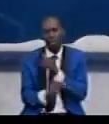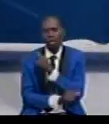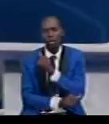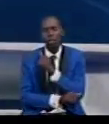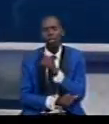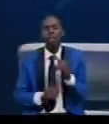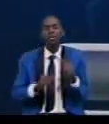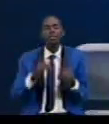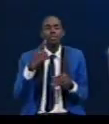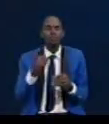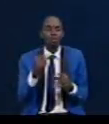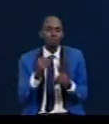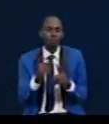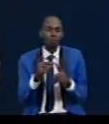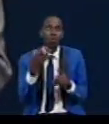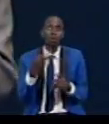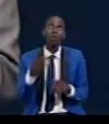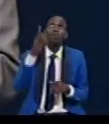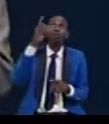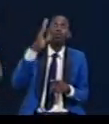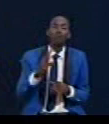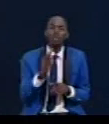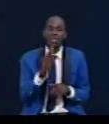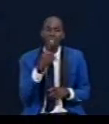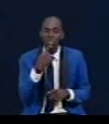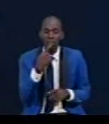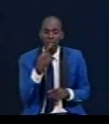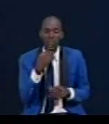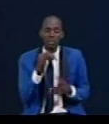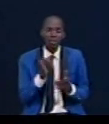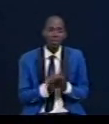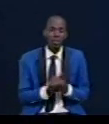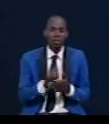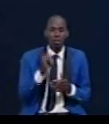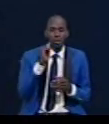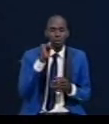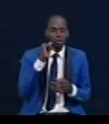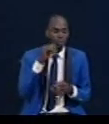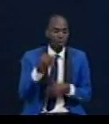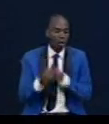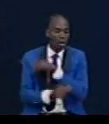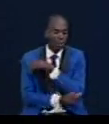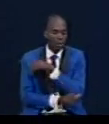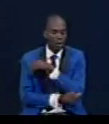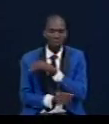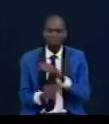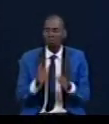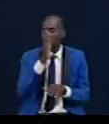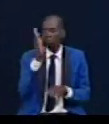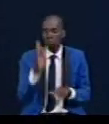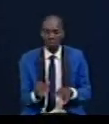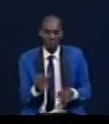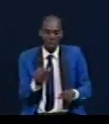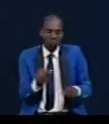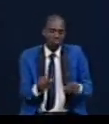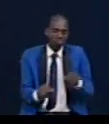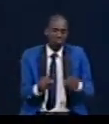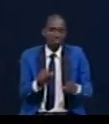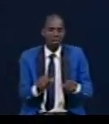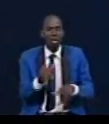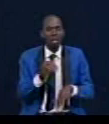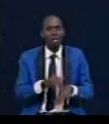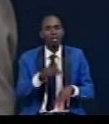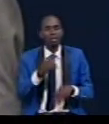God says that she didn't stagger. He didn't stagger at the promise of